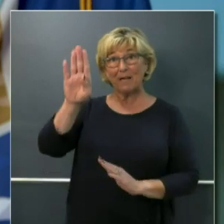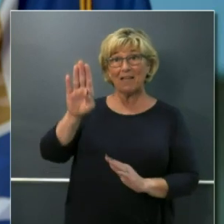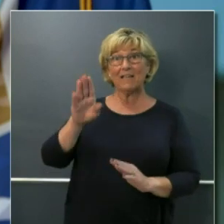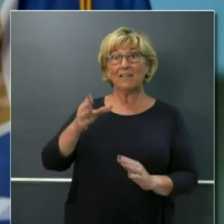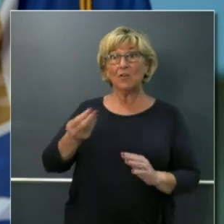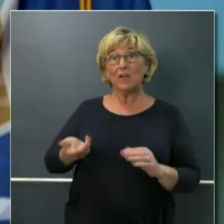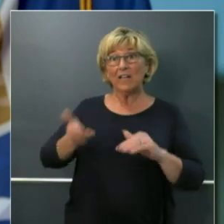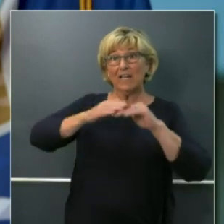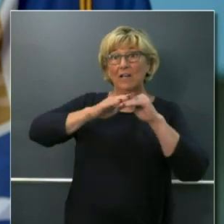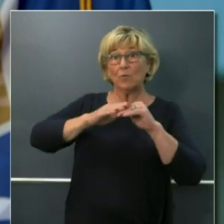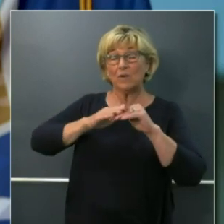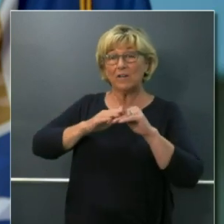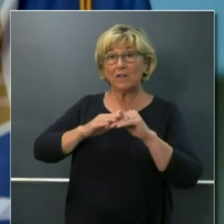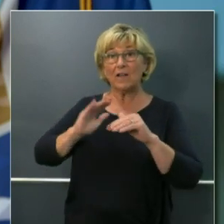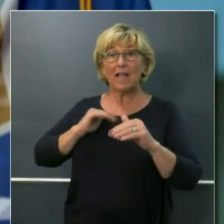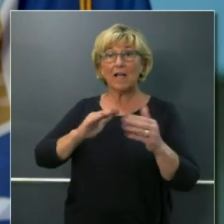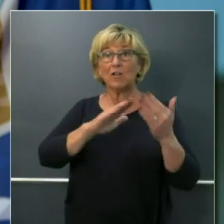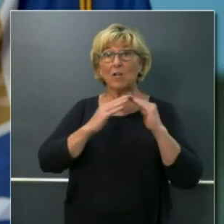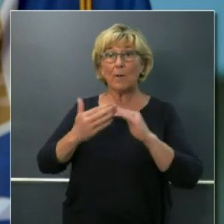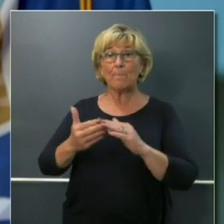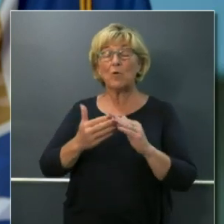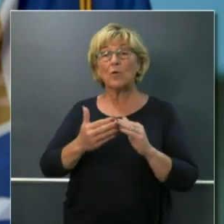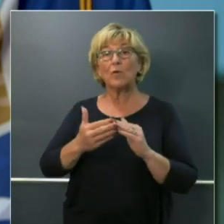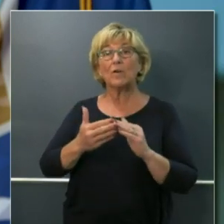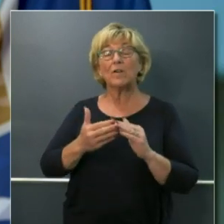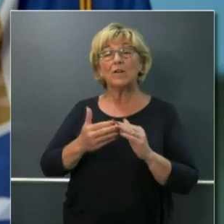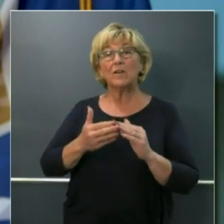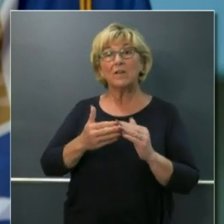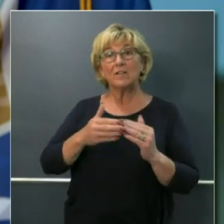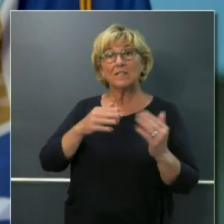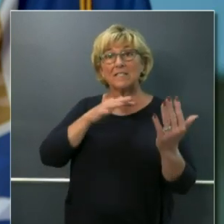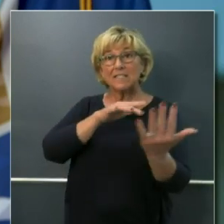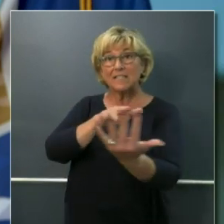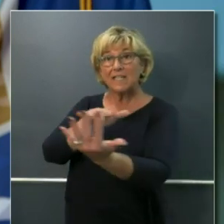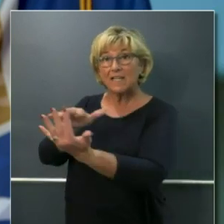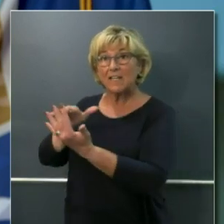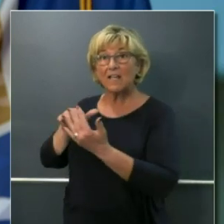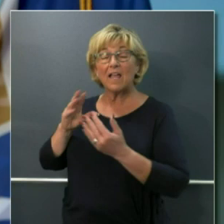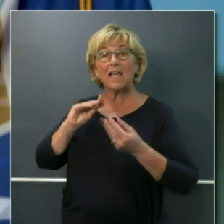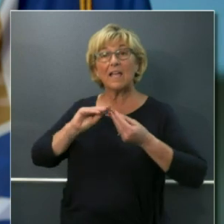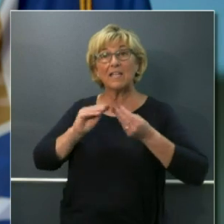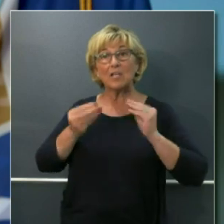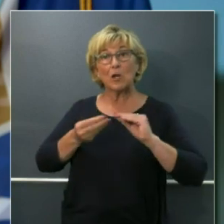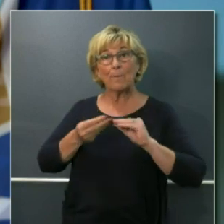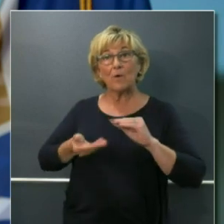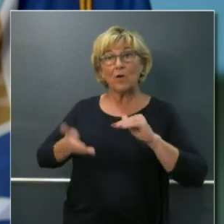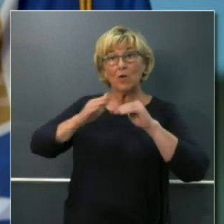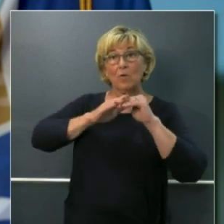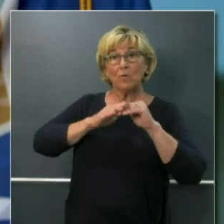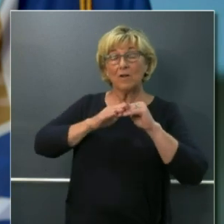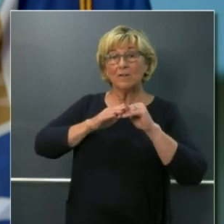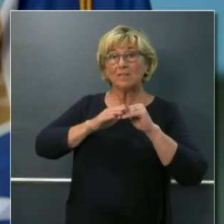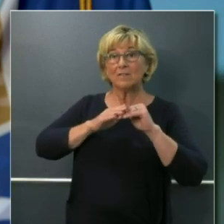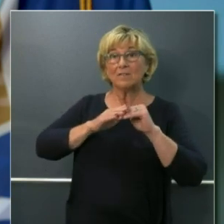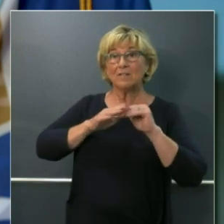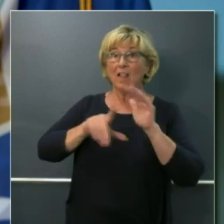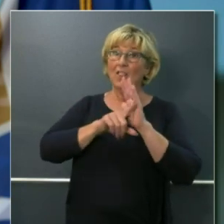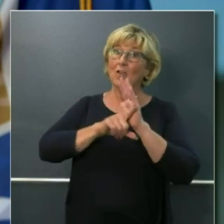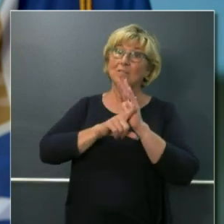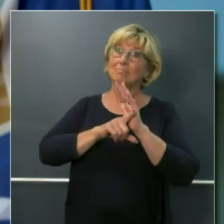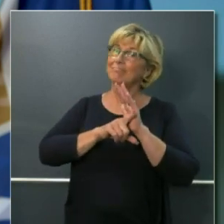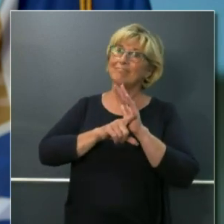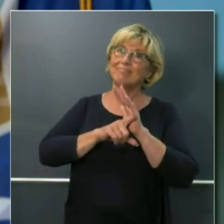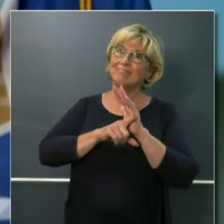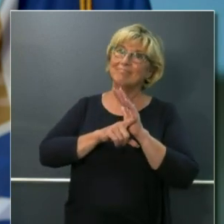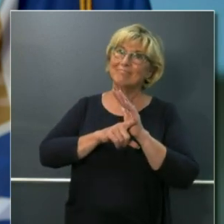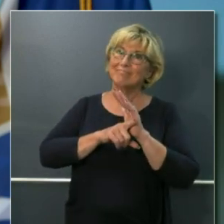increase in our community surveillance, we start seeing numbers that raise alarm bells, that's an